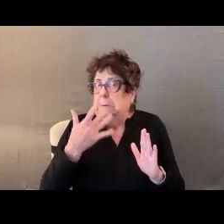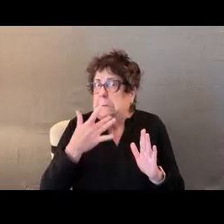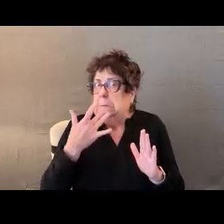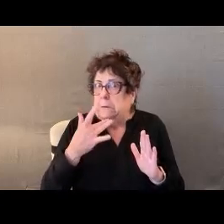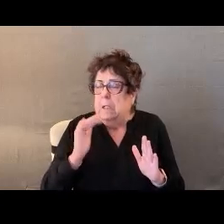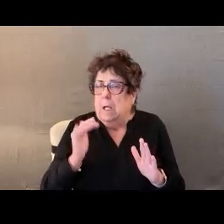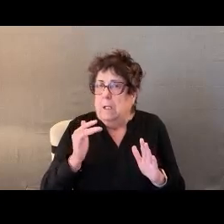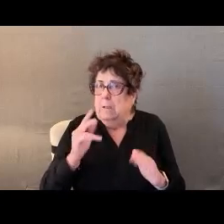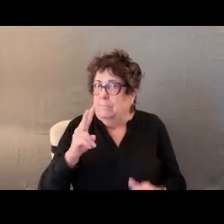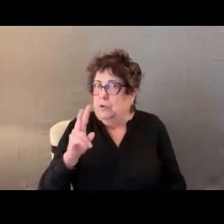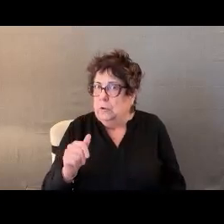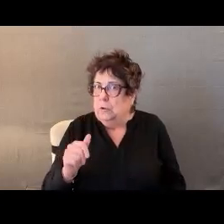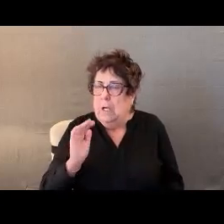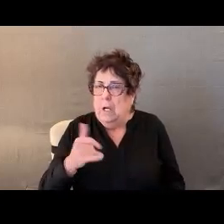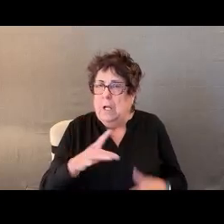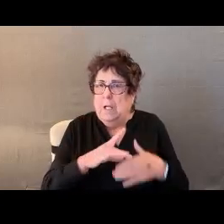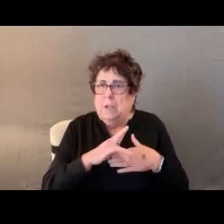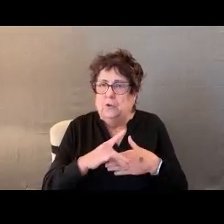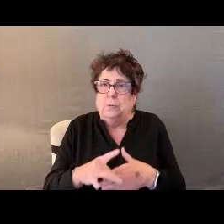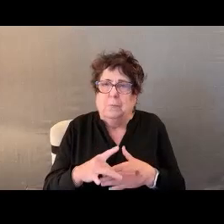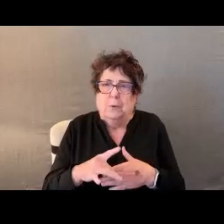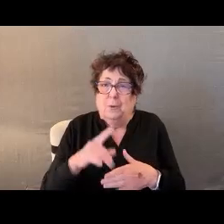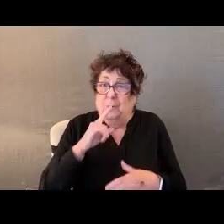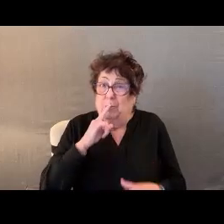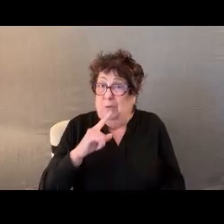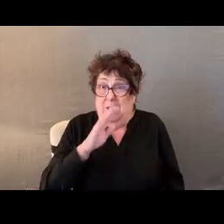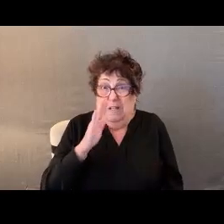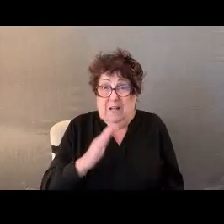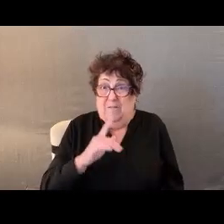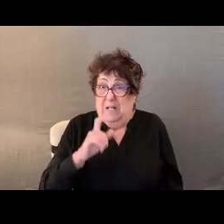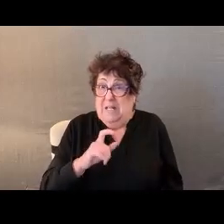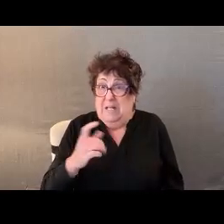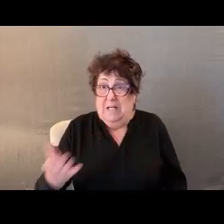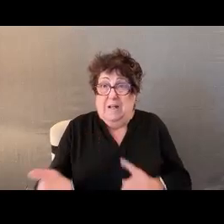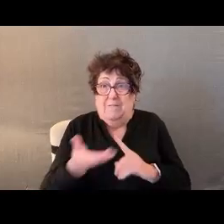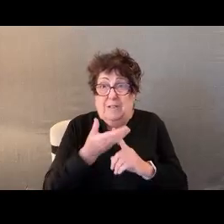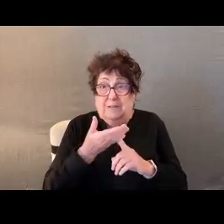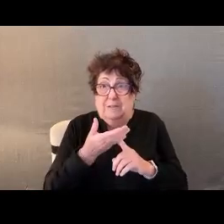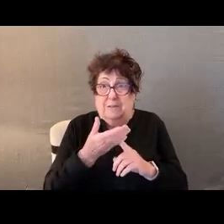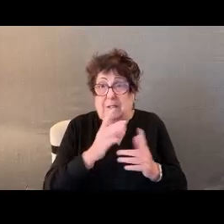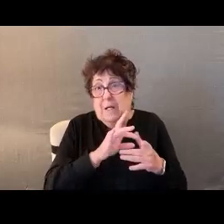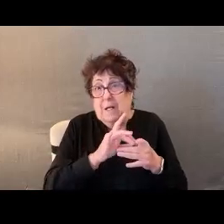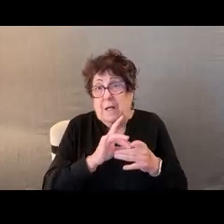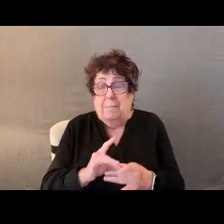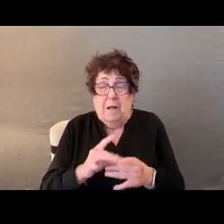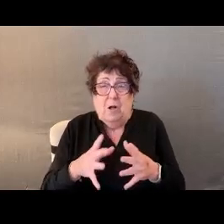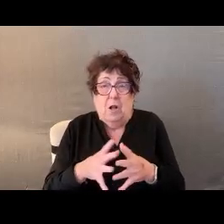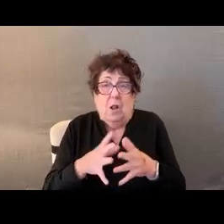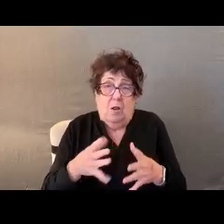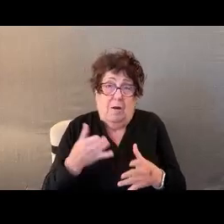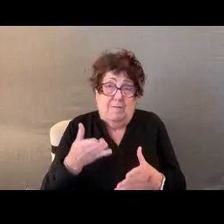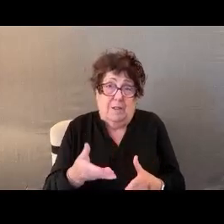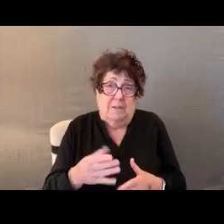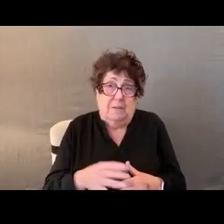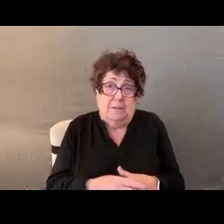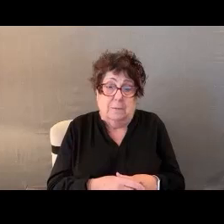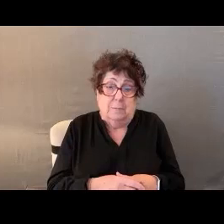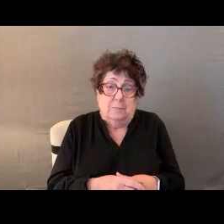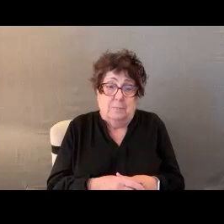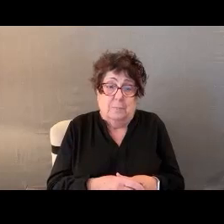leadership really never needed to be convinced about a lot of this. In addition to